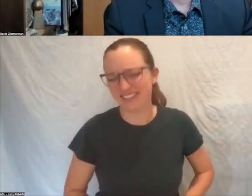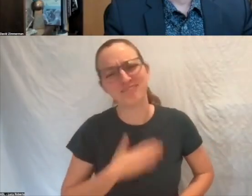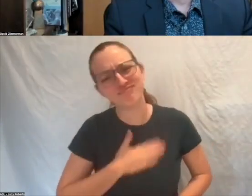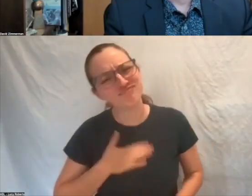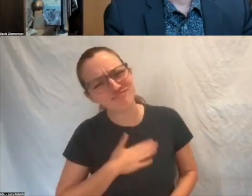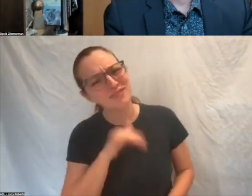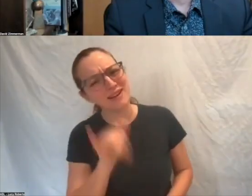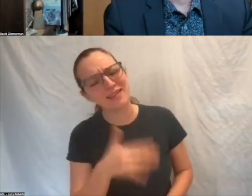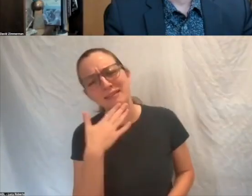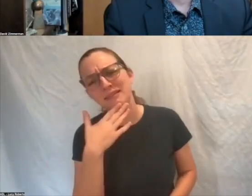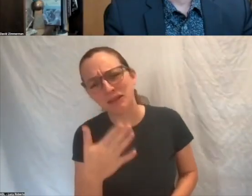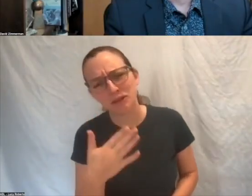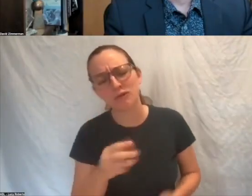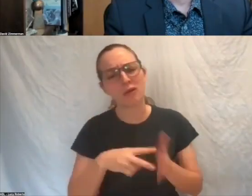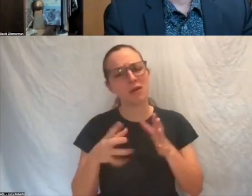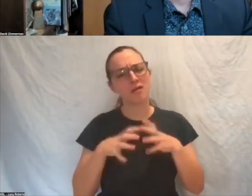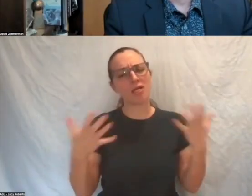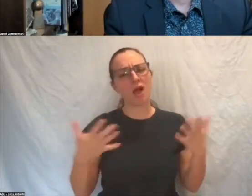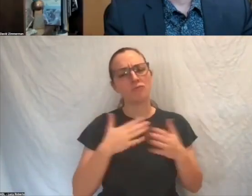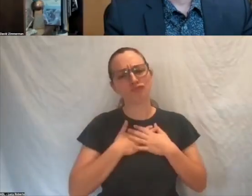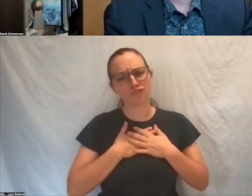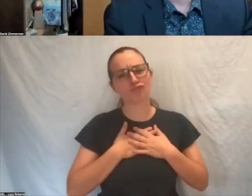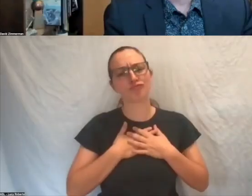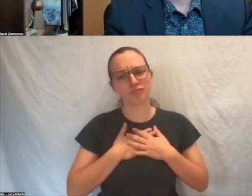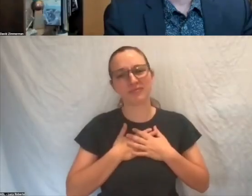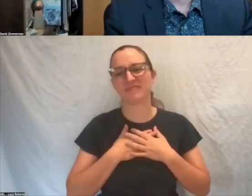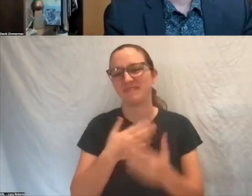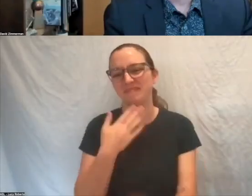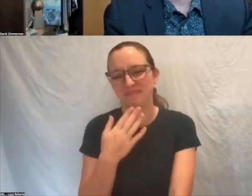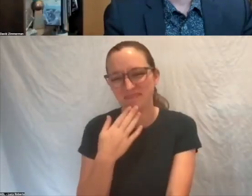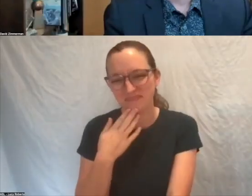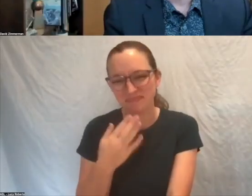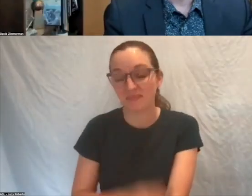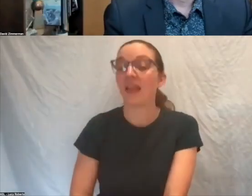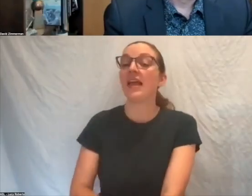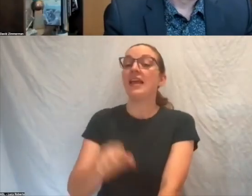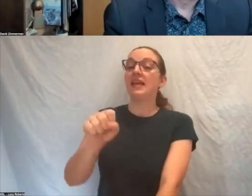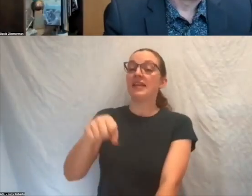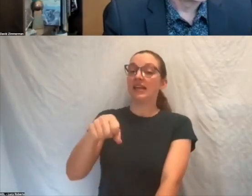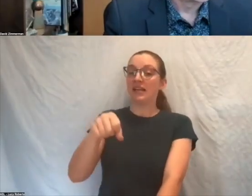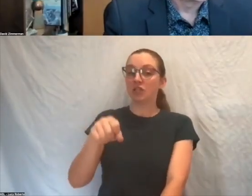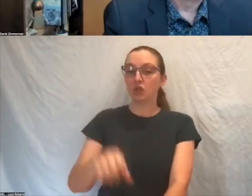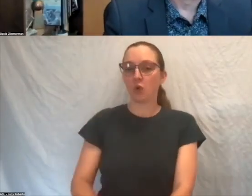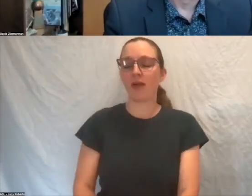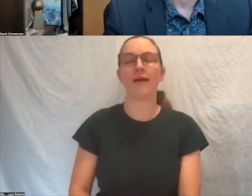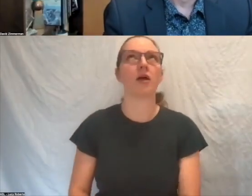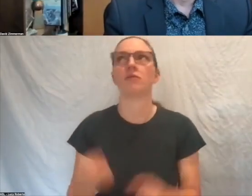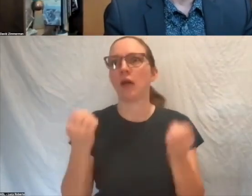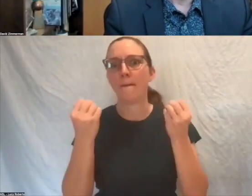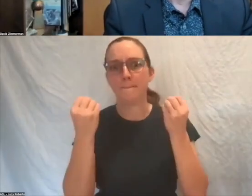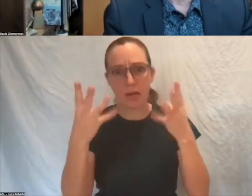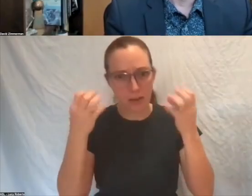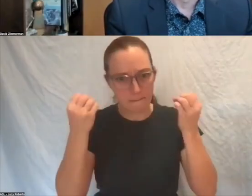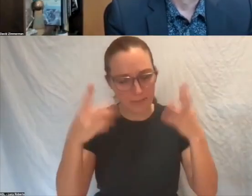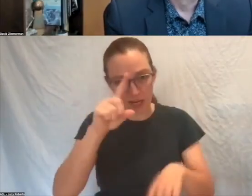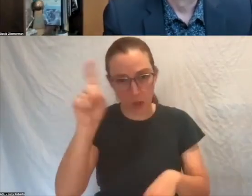appreciate that. Thank you. That means a lot to me, truly. Good, good. Yeah, so gosh, I have so many questions to ask